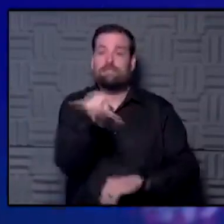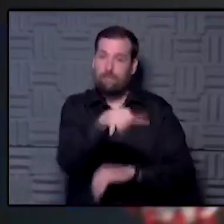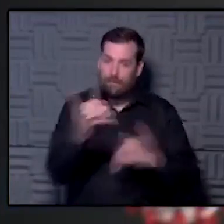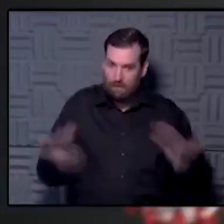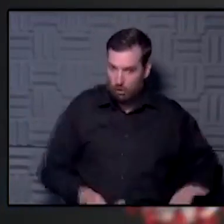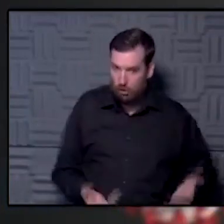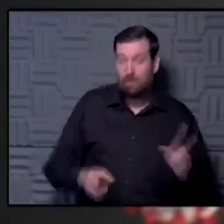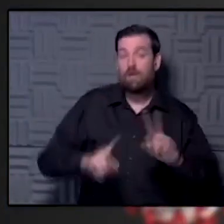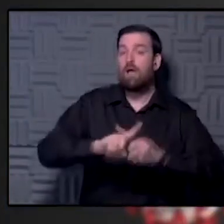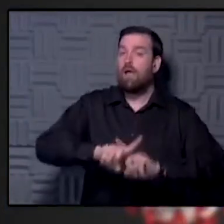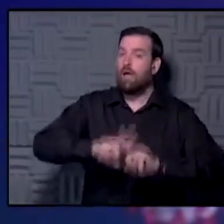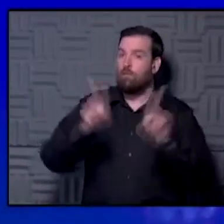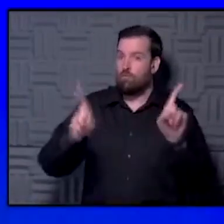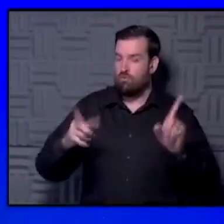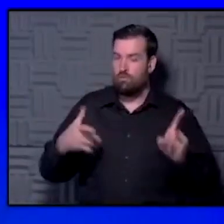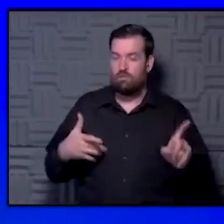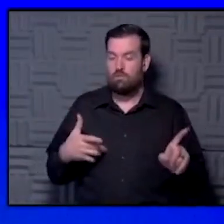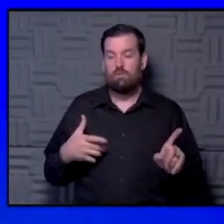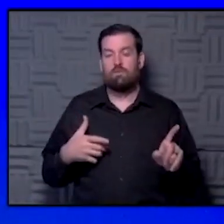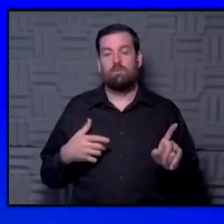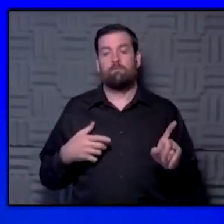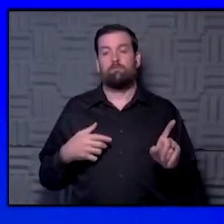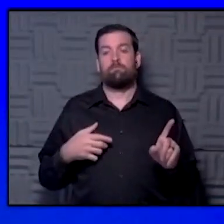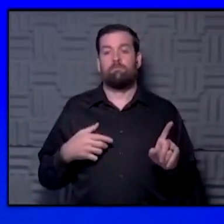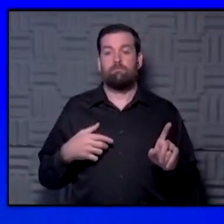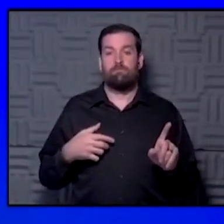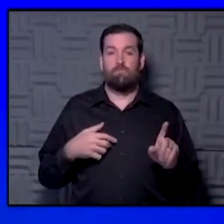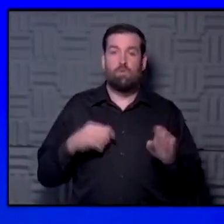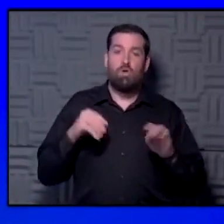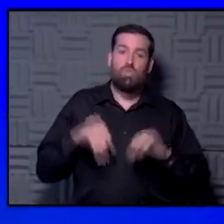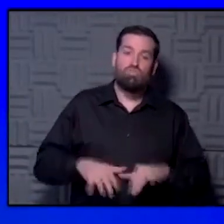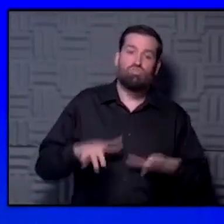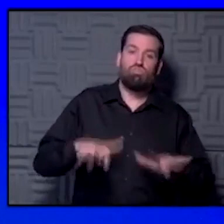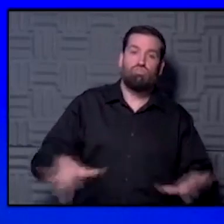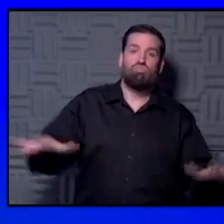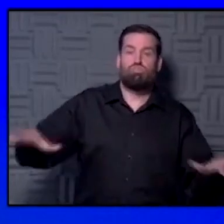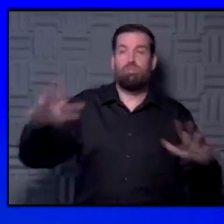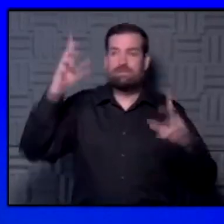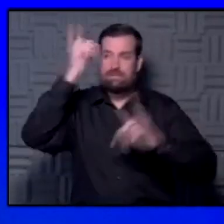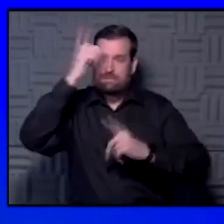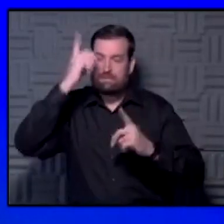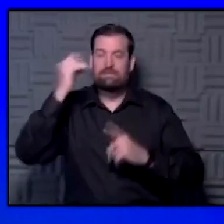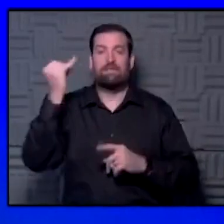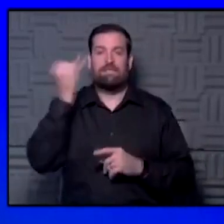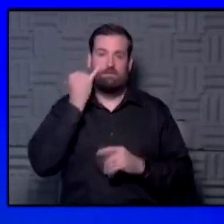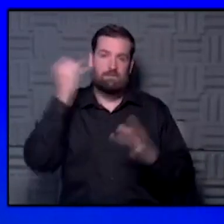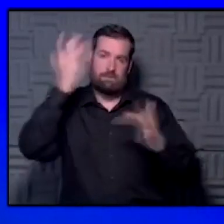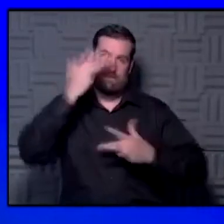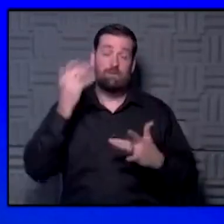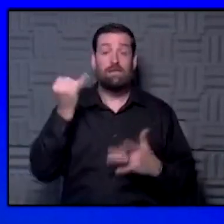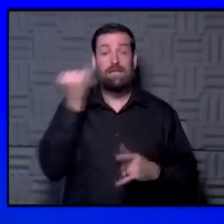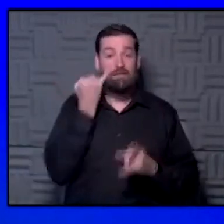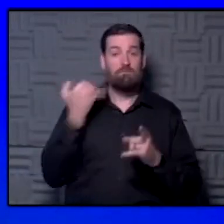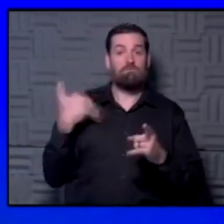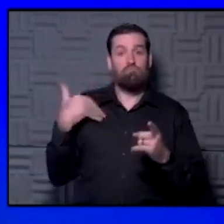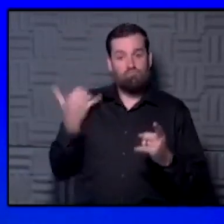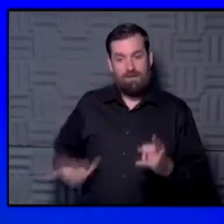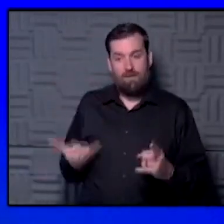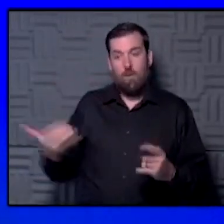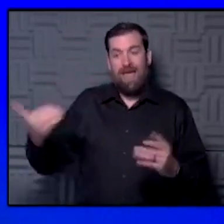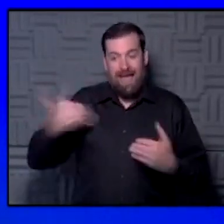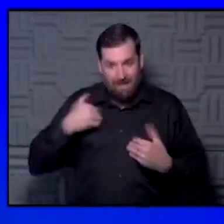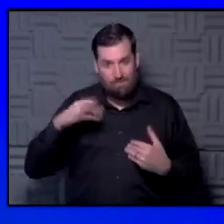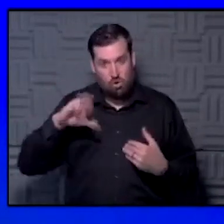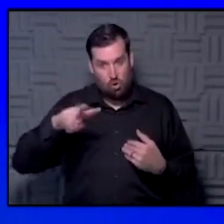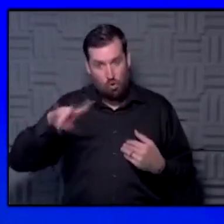However, we don't want you to be out spreading the disease if you are ill. So typically, if you have COVID-19, you